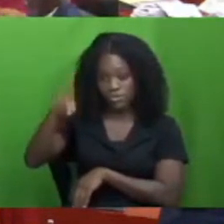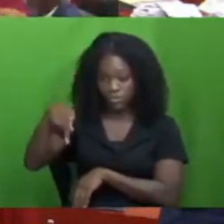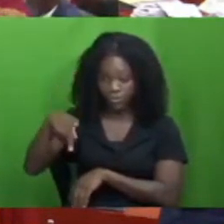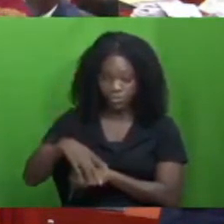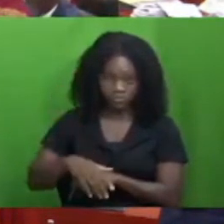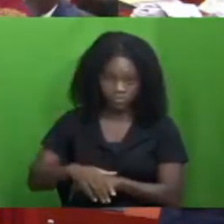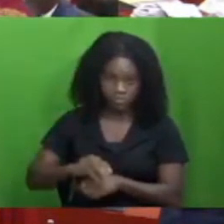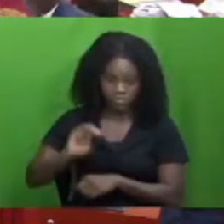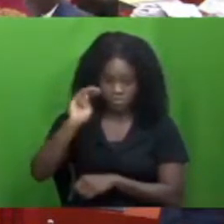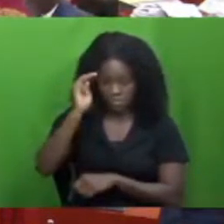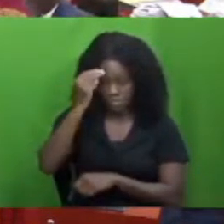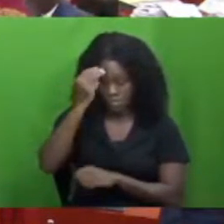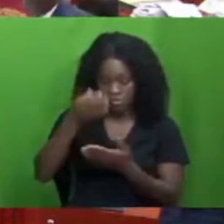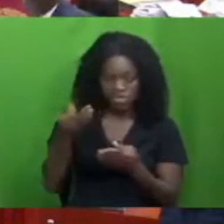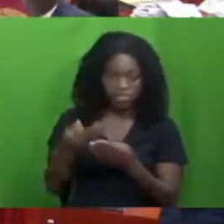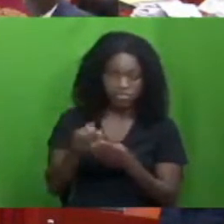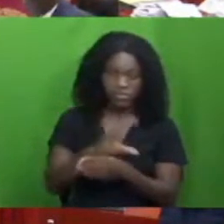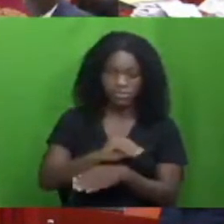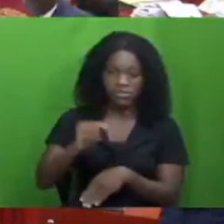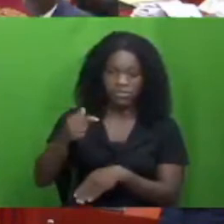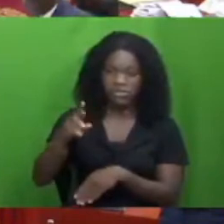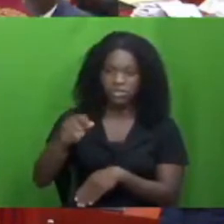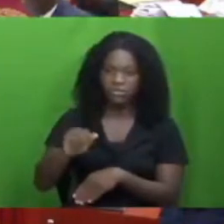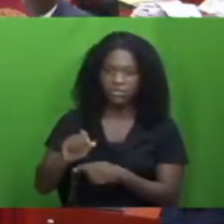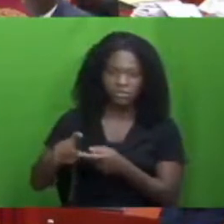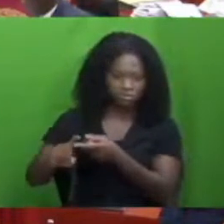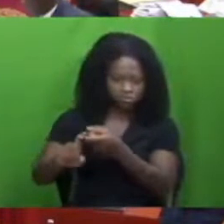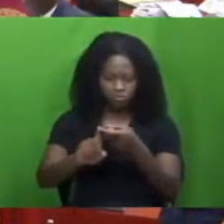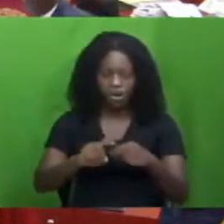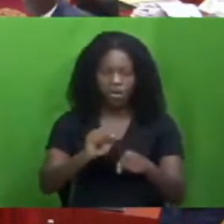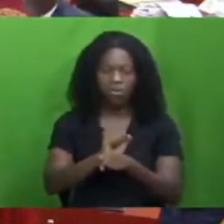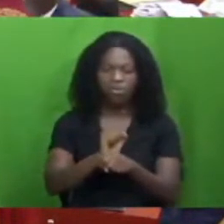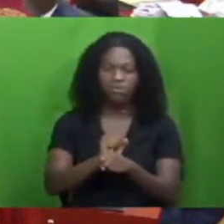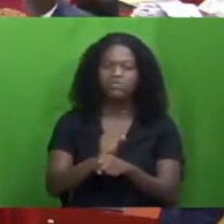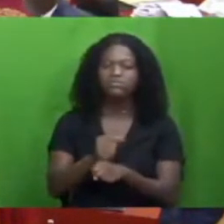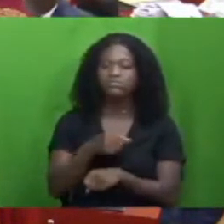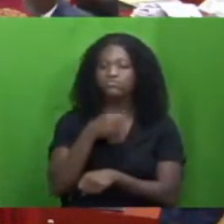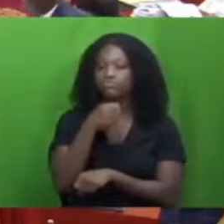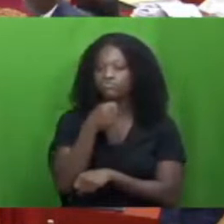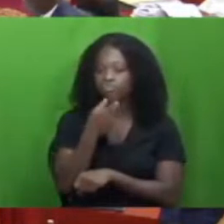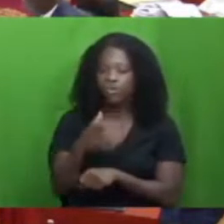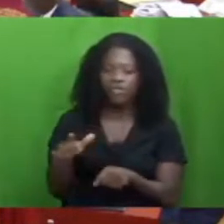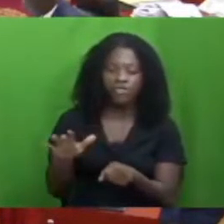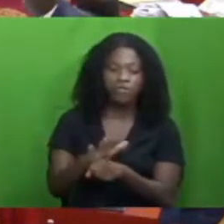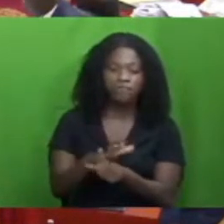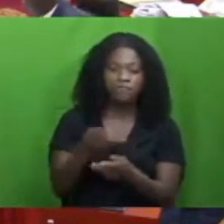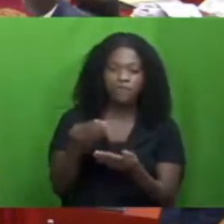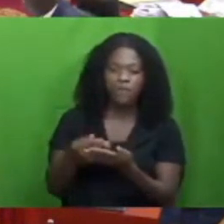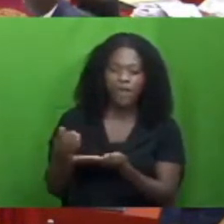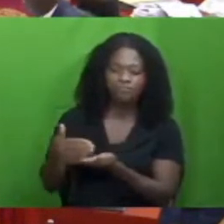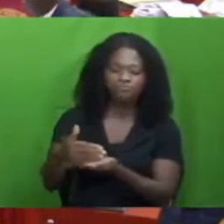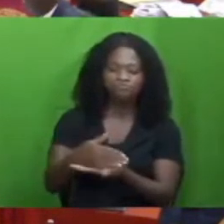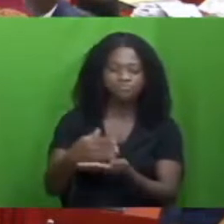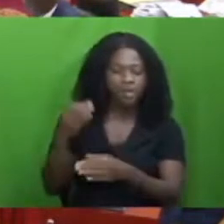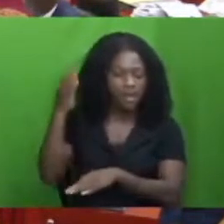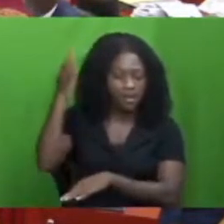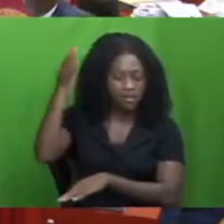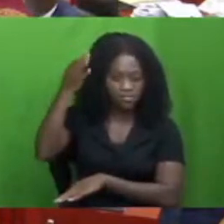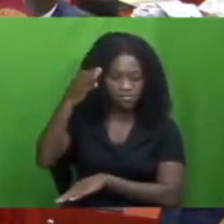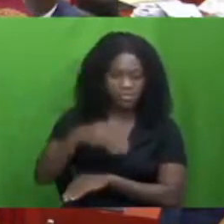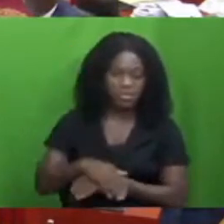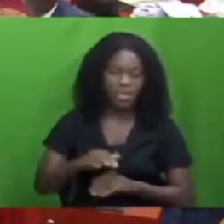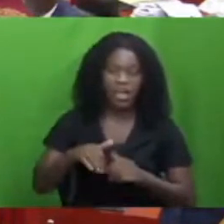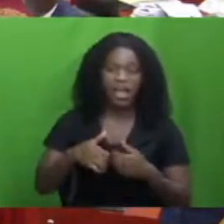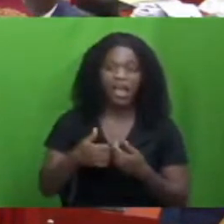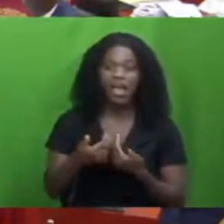and GRA are working together to ensure the realization of the full yield in the near future through enhanced